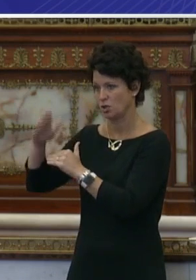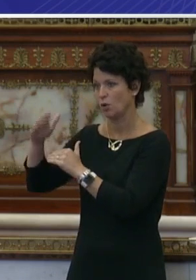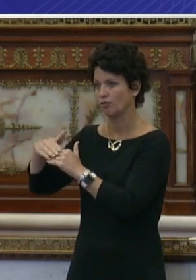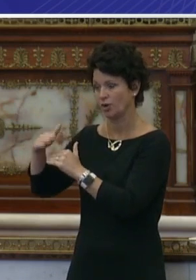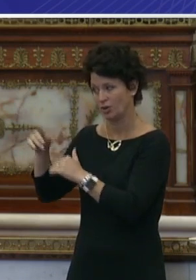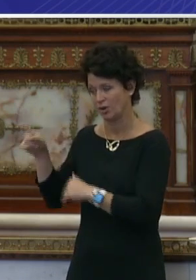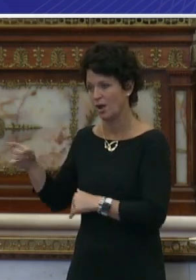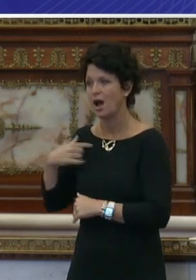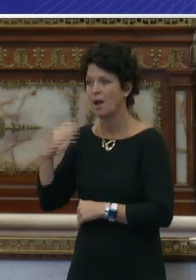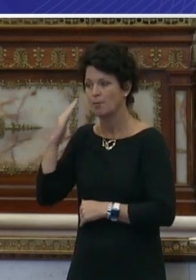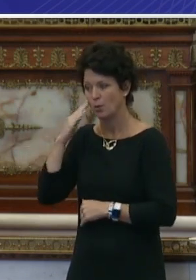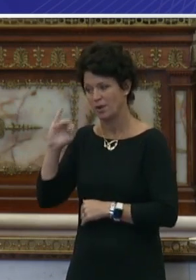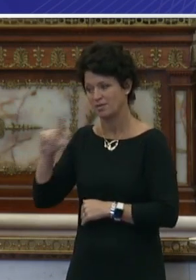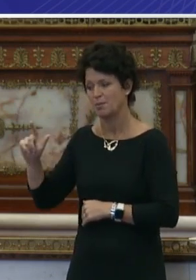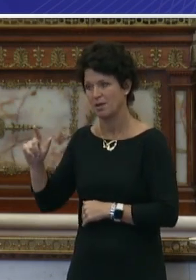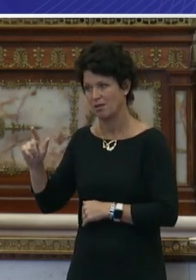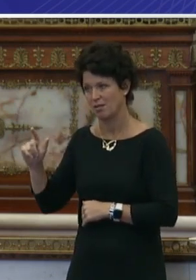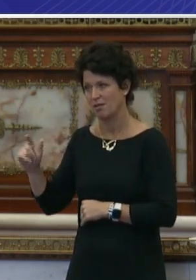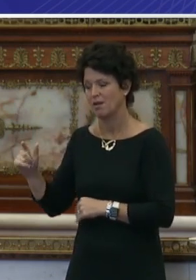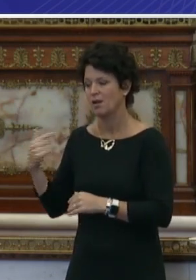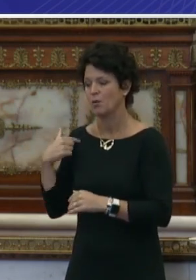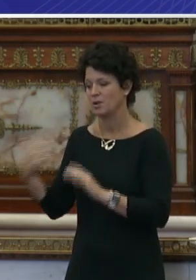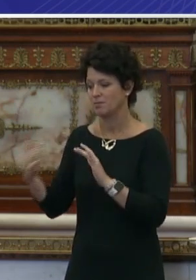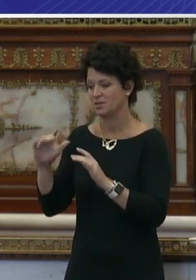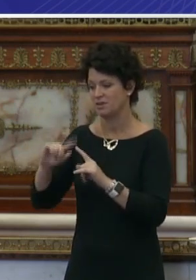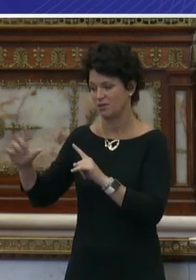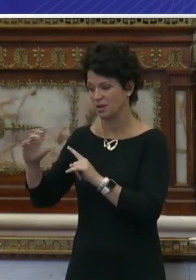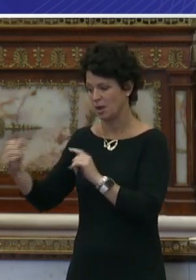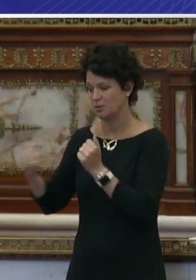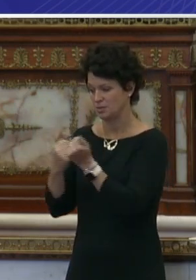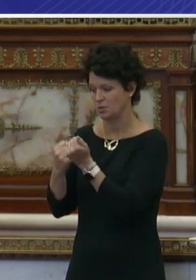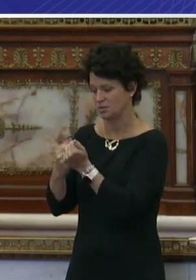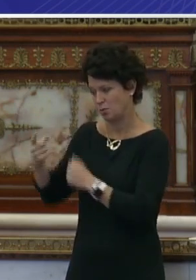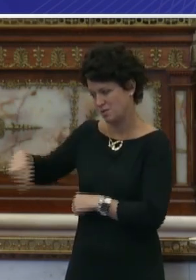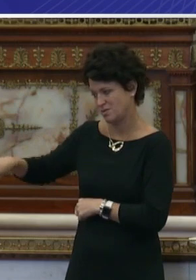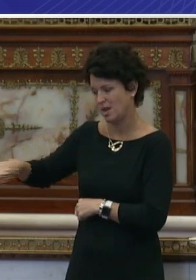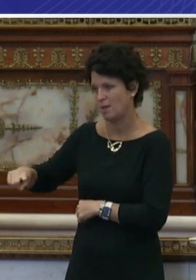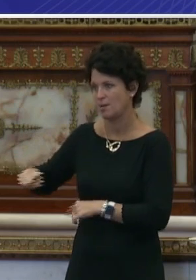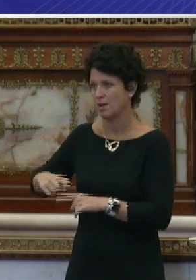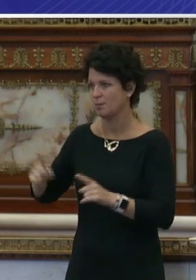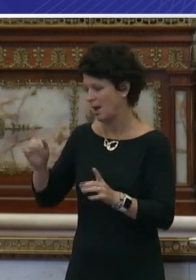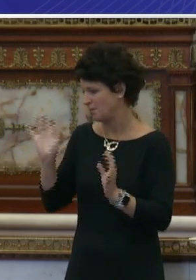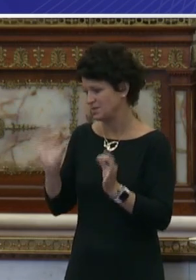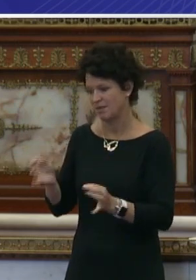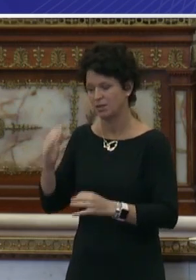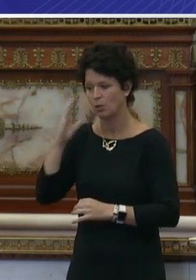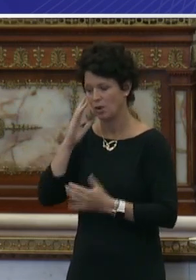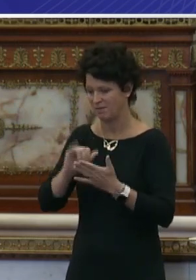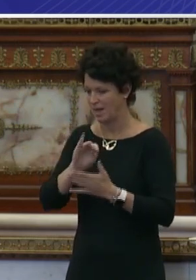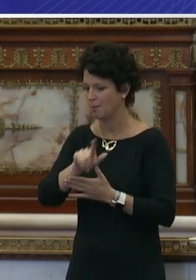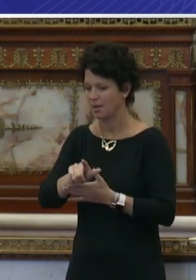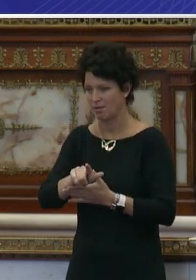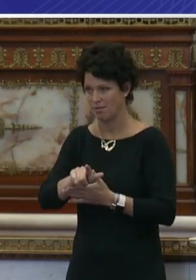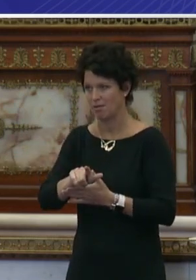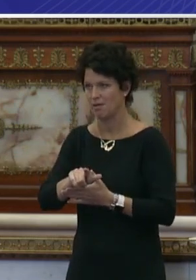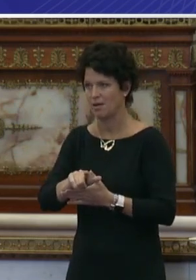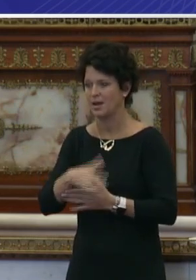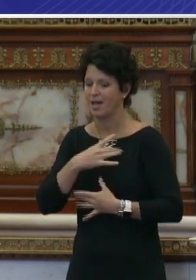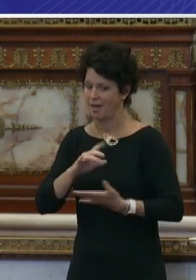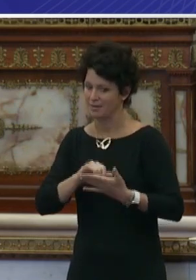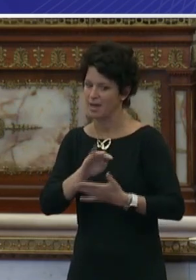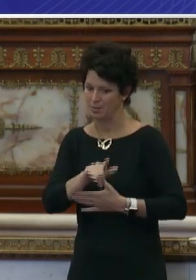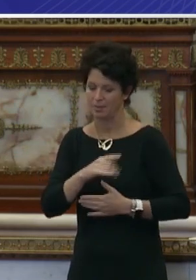So I'm aware of the bill. We've been reached out to by all these companies to try to support them, but I'm definitely aware of that bill, and I like